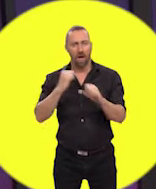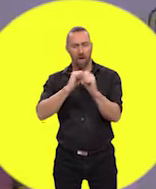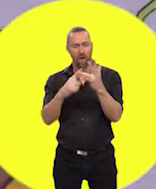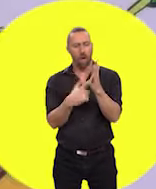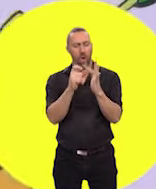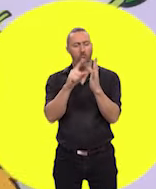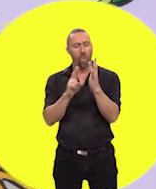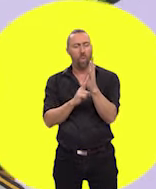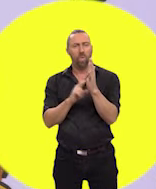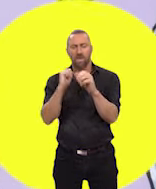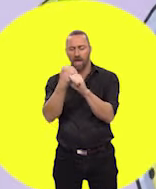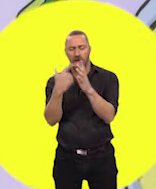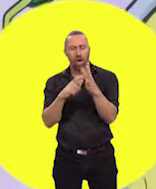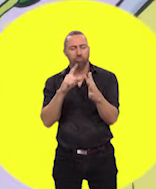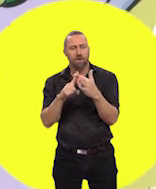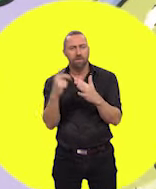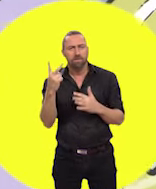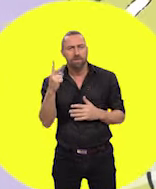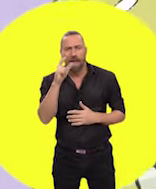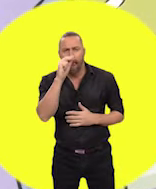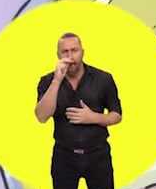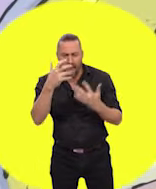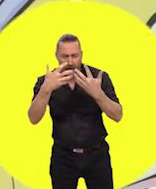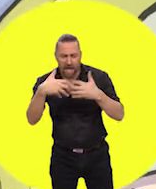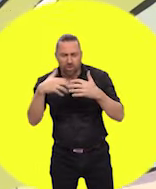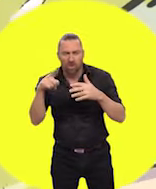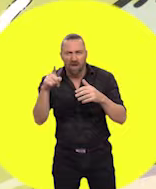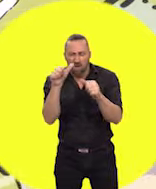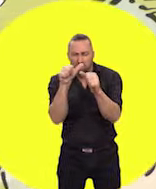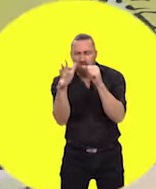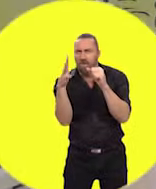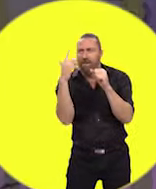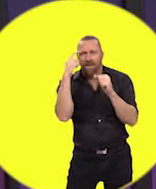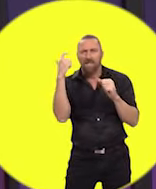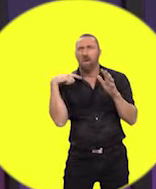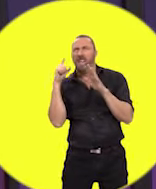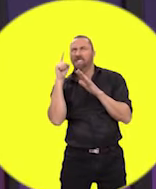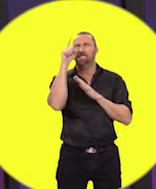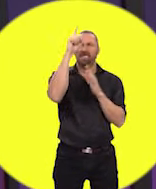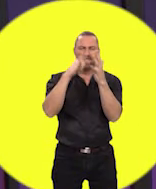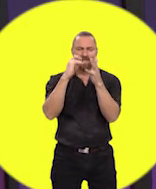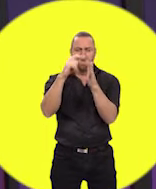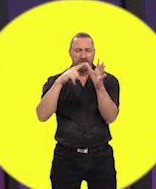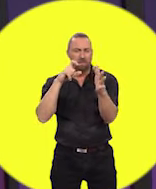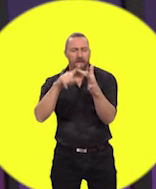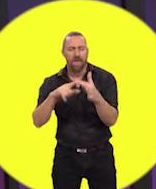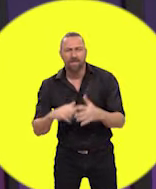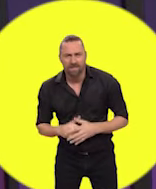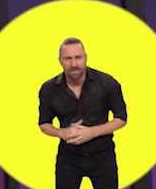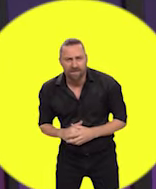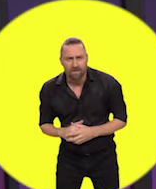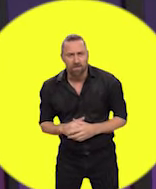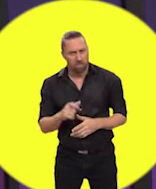Grace? They were young engineers. They had galactic ideas and were headed for space. I can see some words